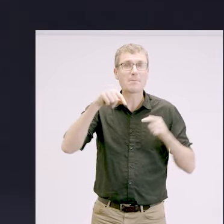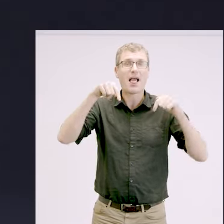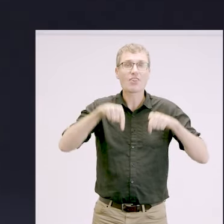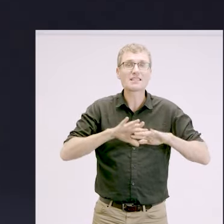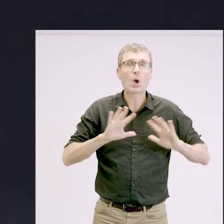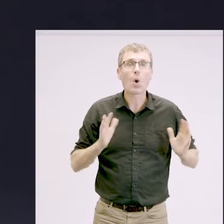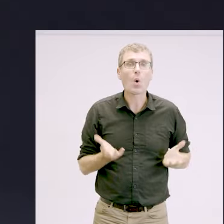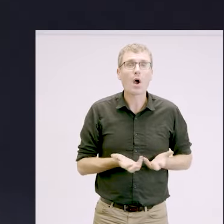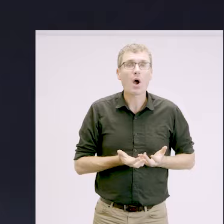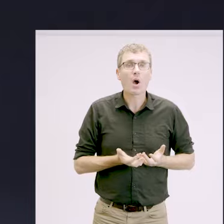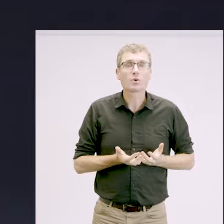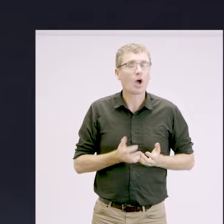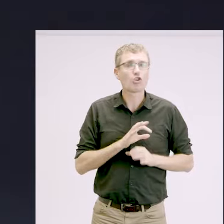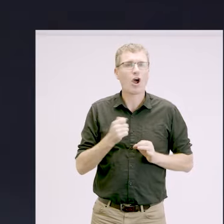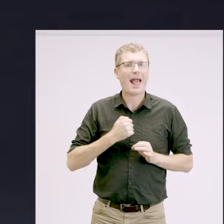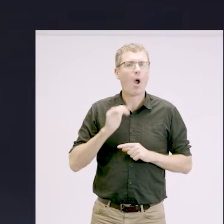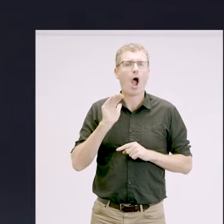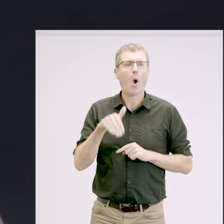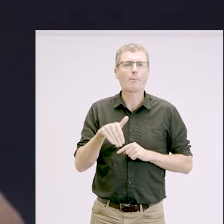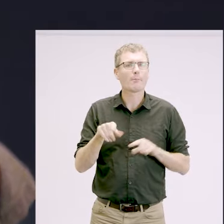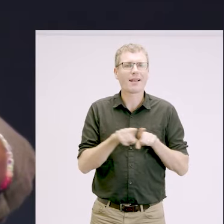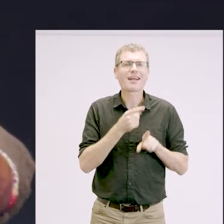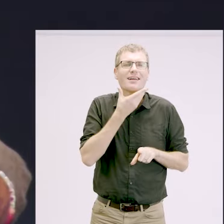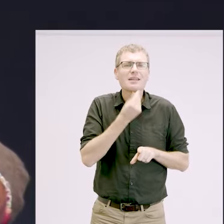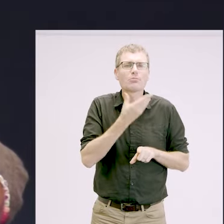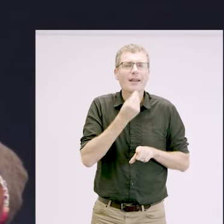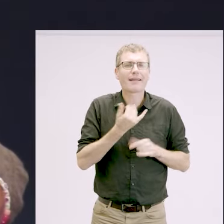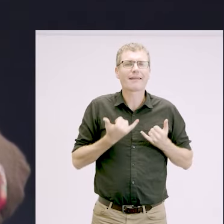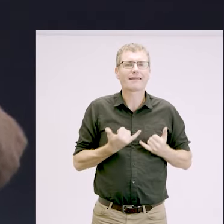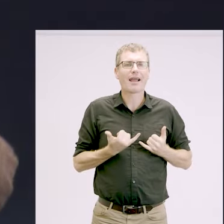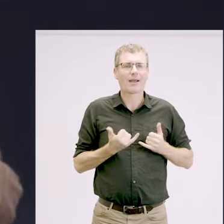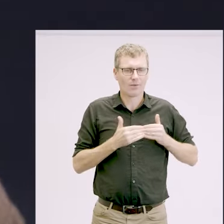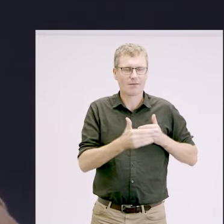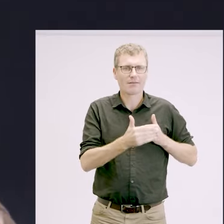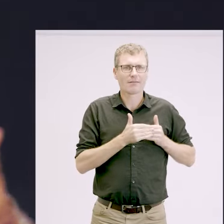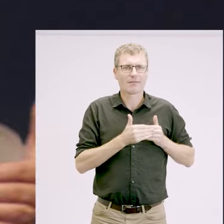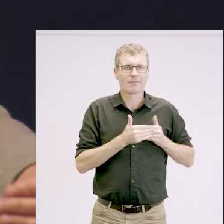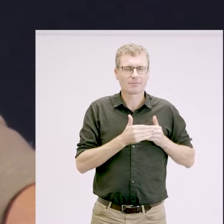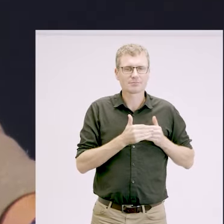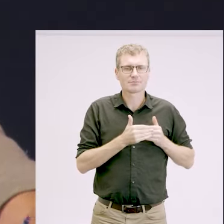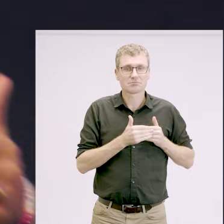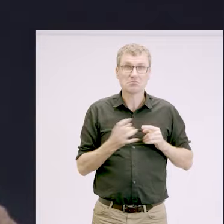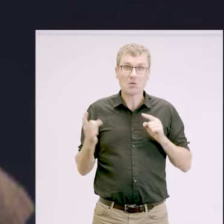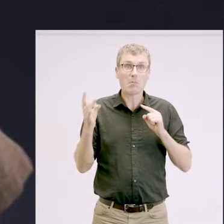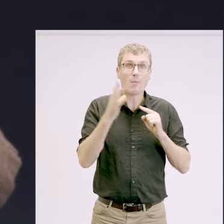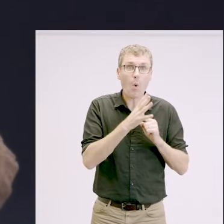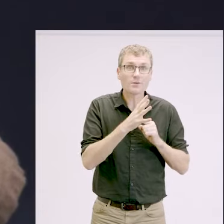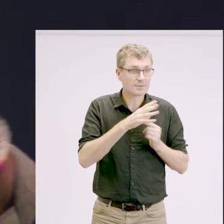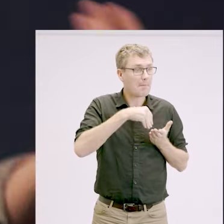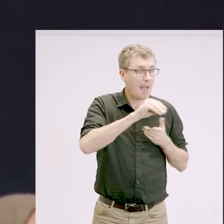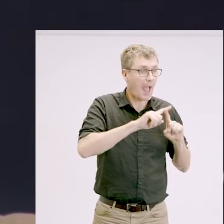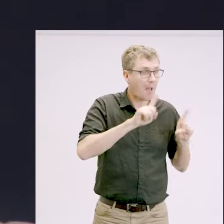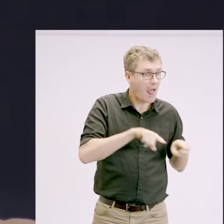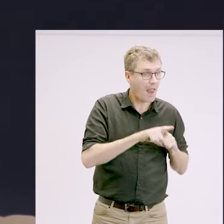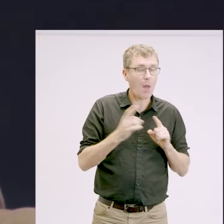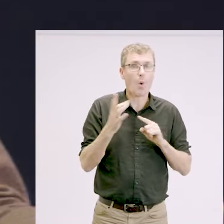remember that we're actually exiles? We're actually living in a proximate place, right? None of those things are ultimate. They're all proximate